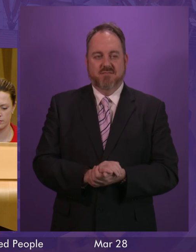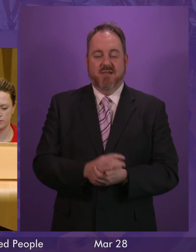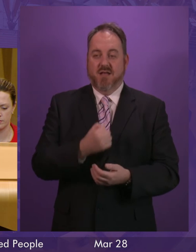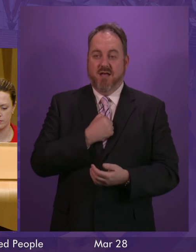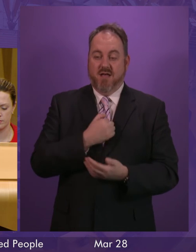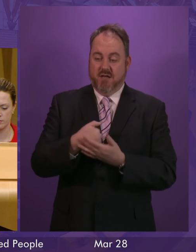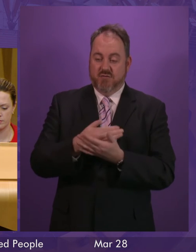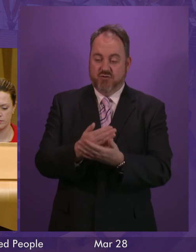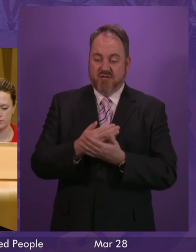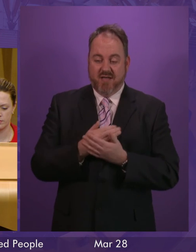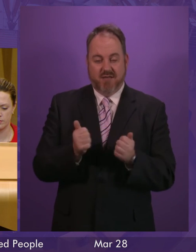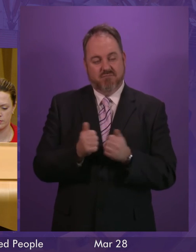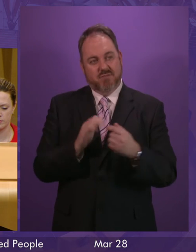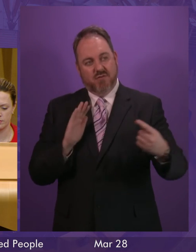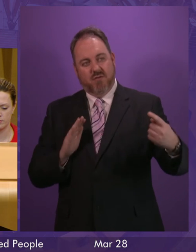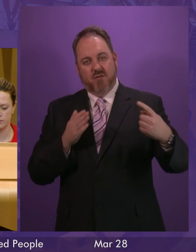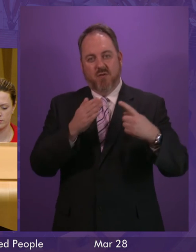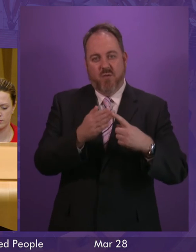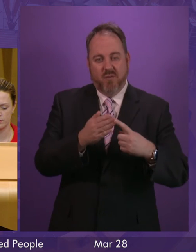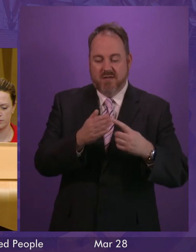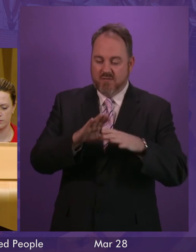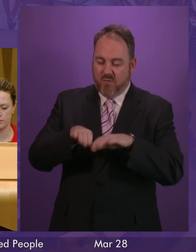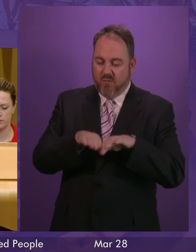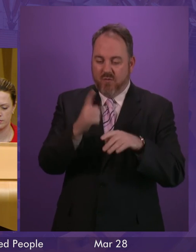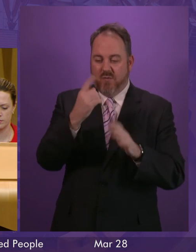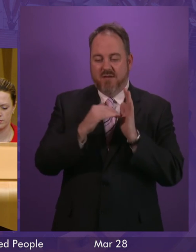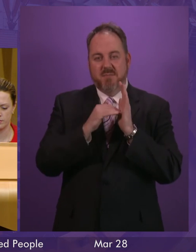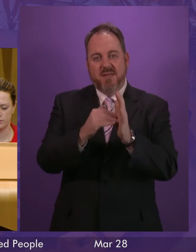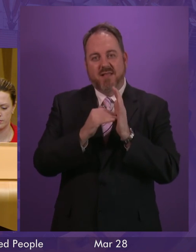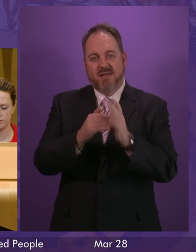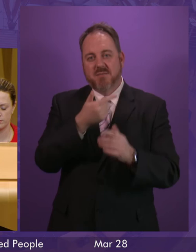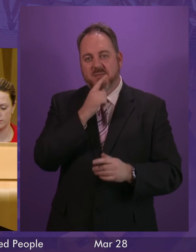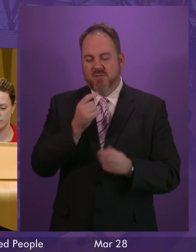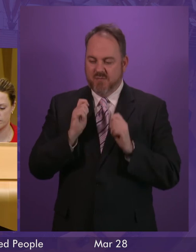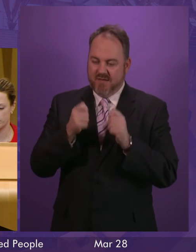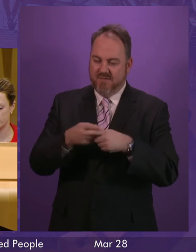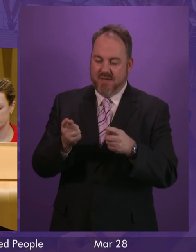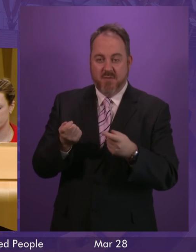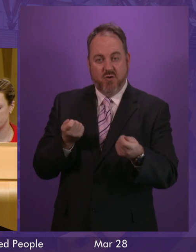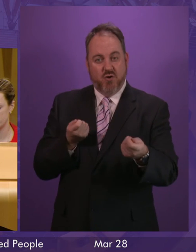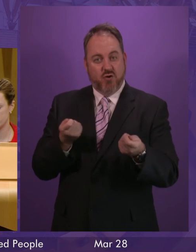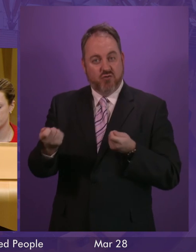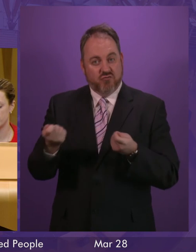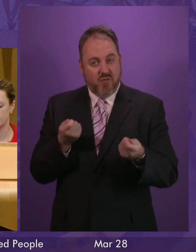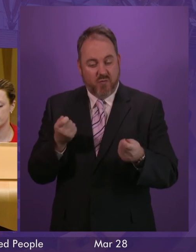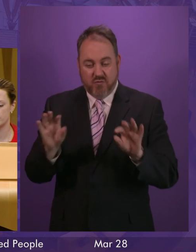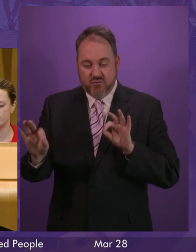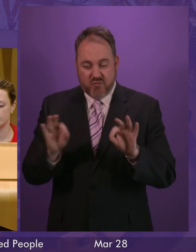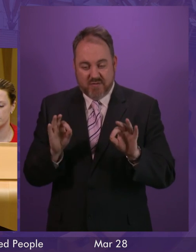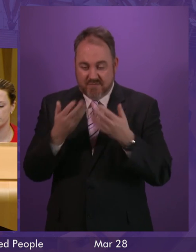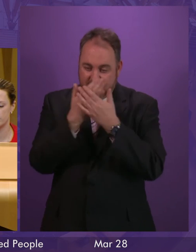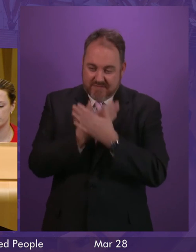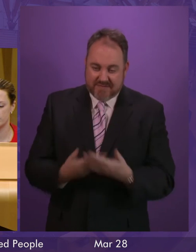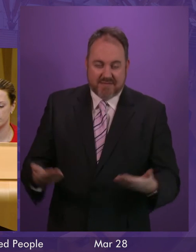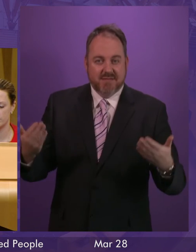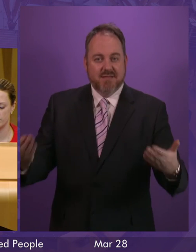shared goal is for every one of the million disabled people in Scotland to have choice, control, dignity and freedom